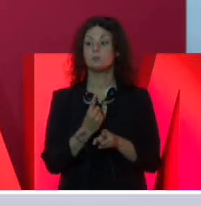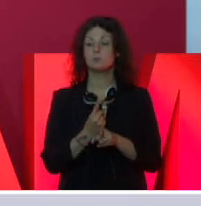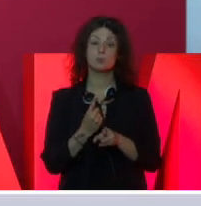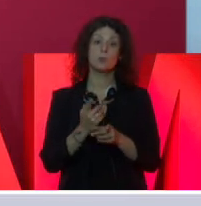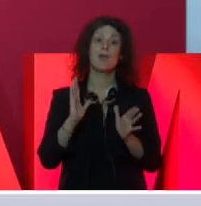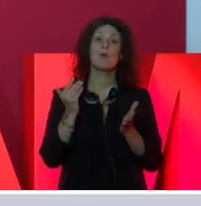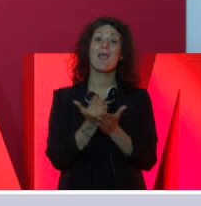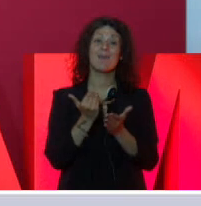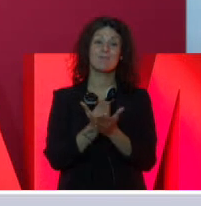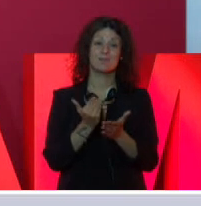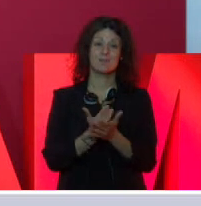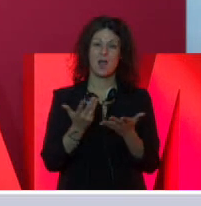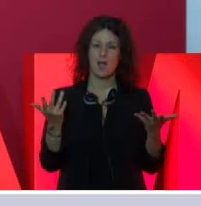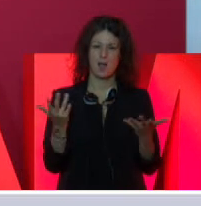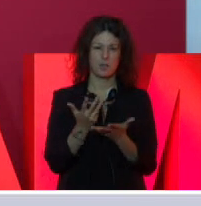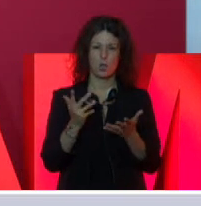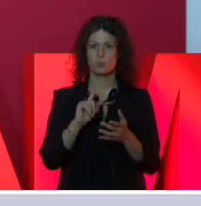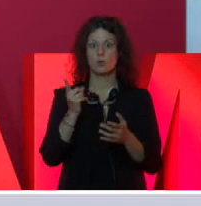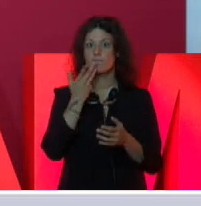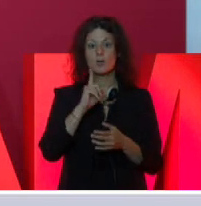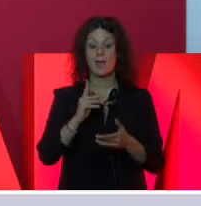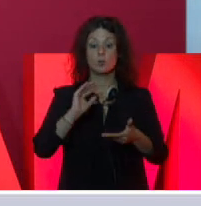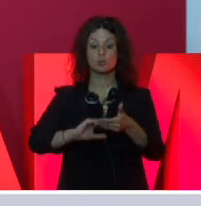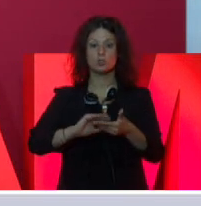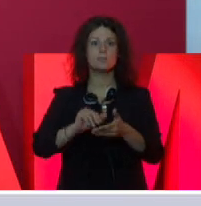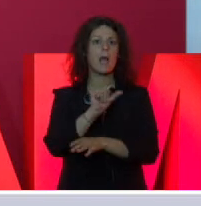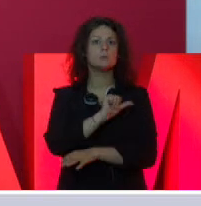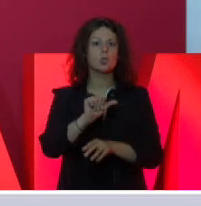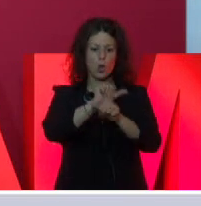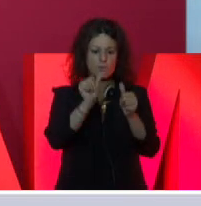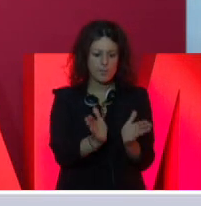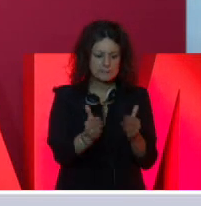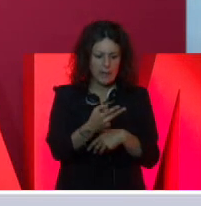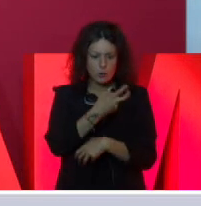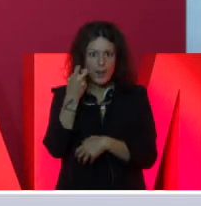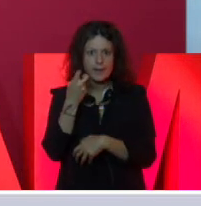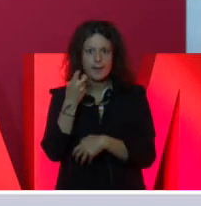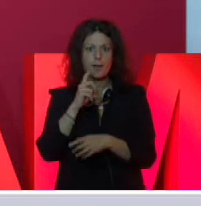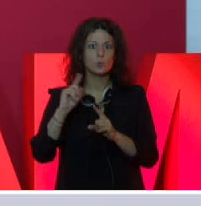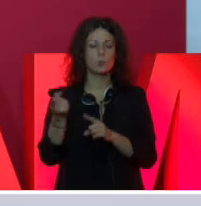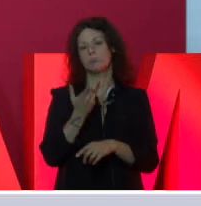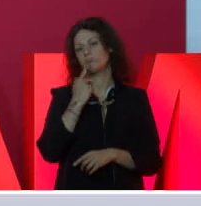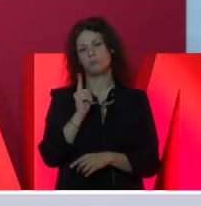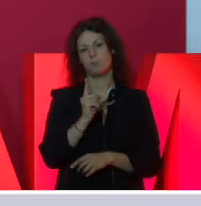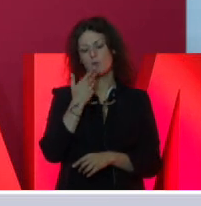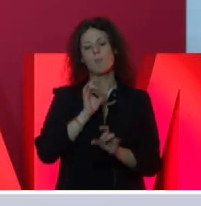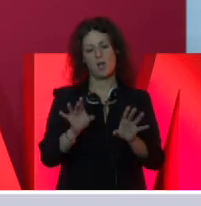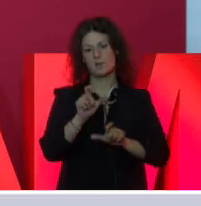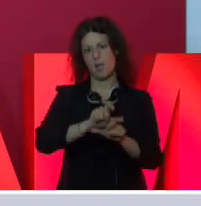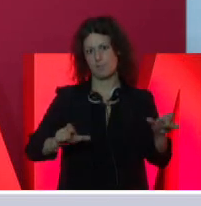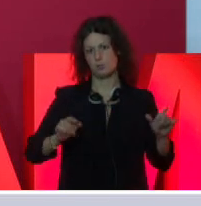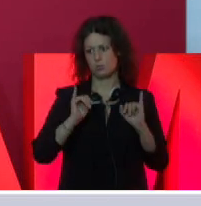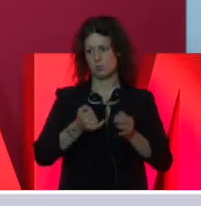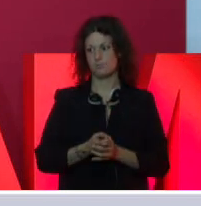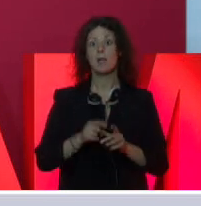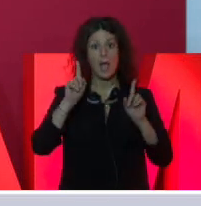avoid a situation where we create a society based on black boxes. And even Europe is asking that